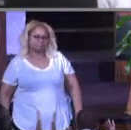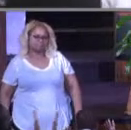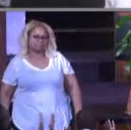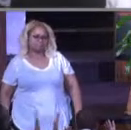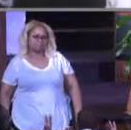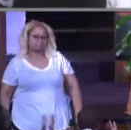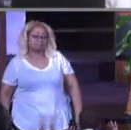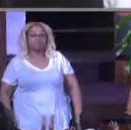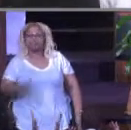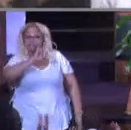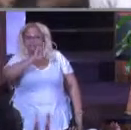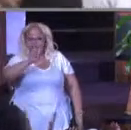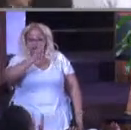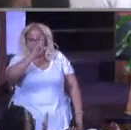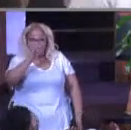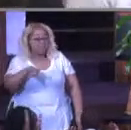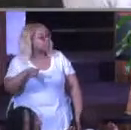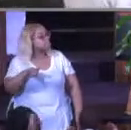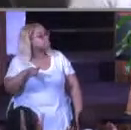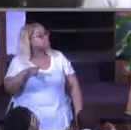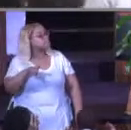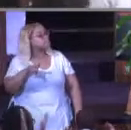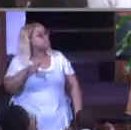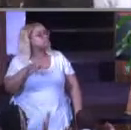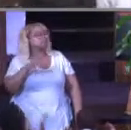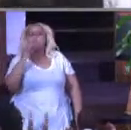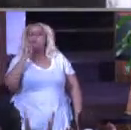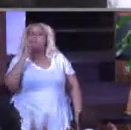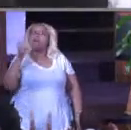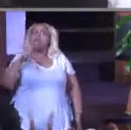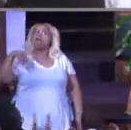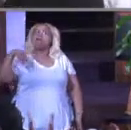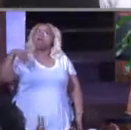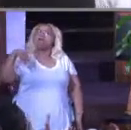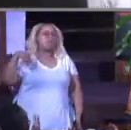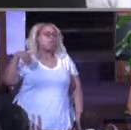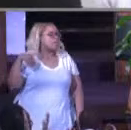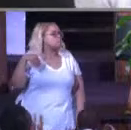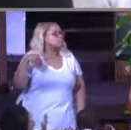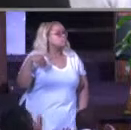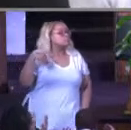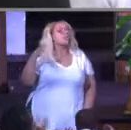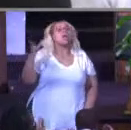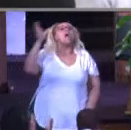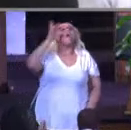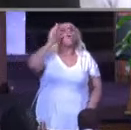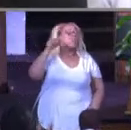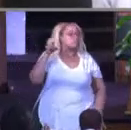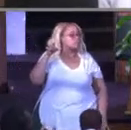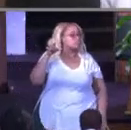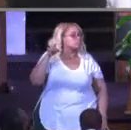Yes! You asked the question, how come it hadn't happened? I just heard